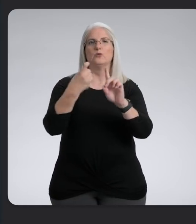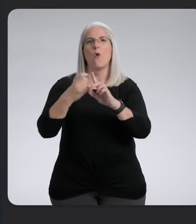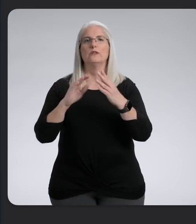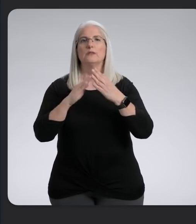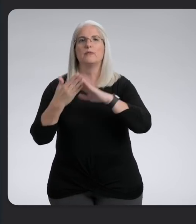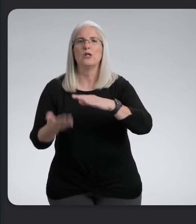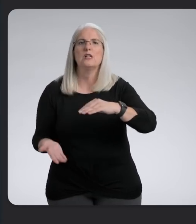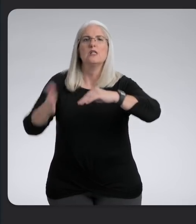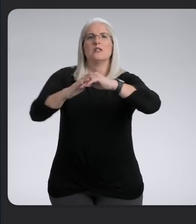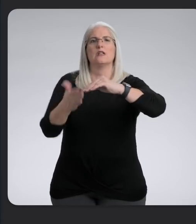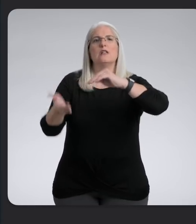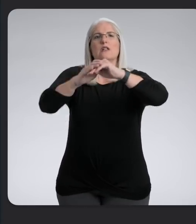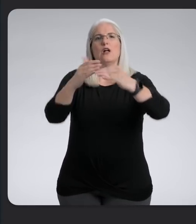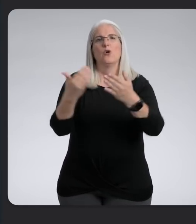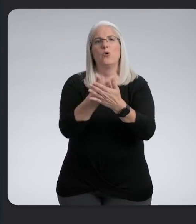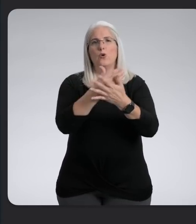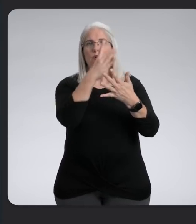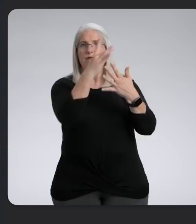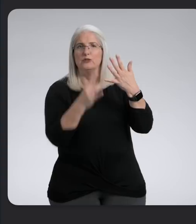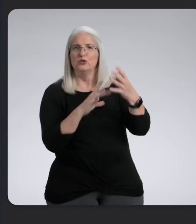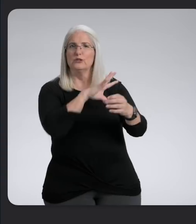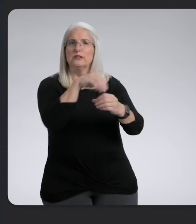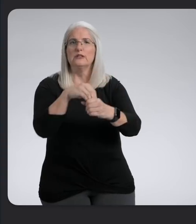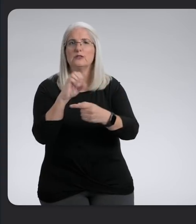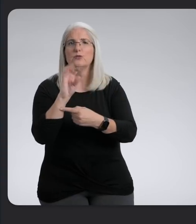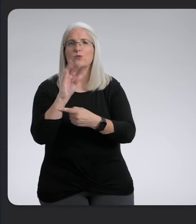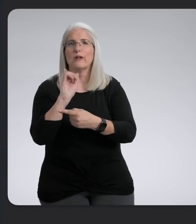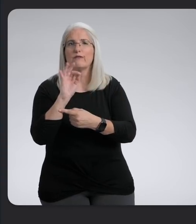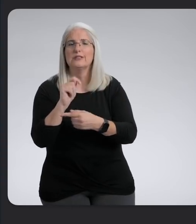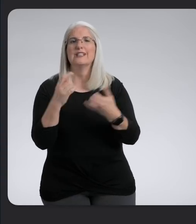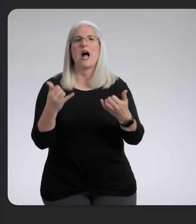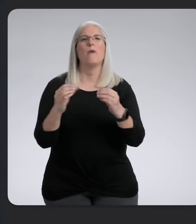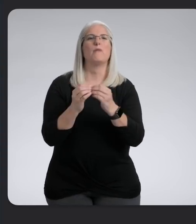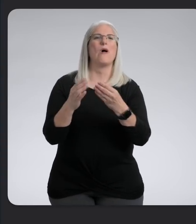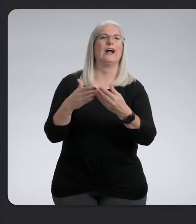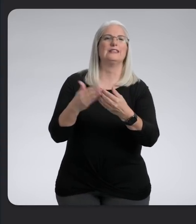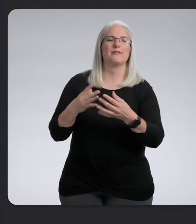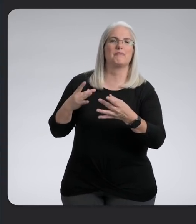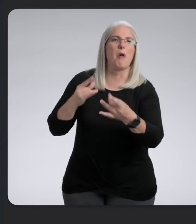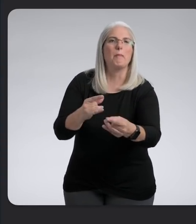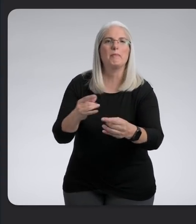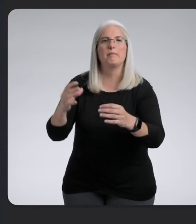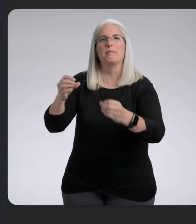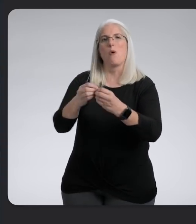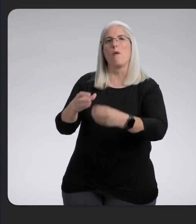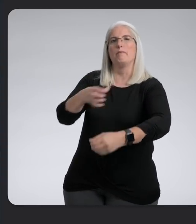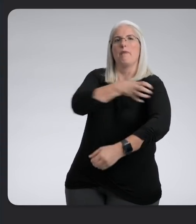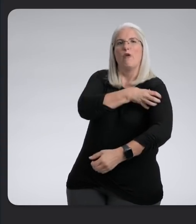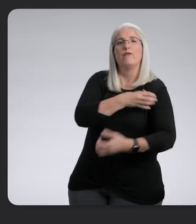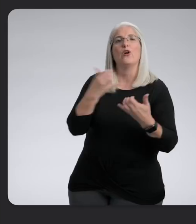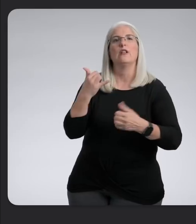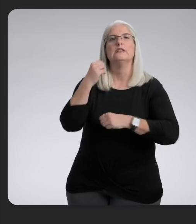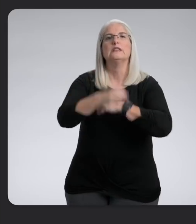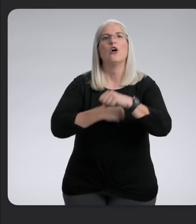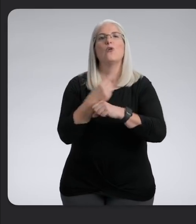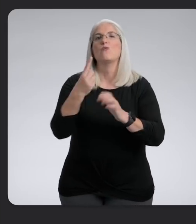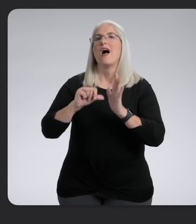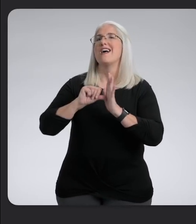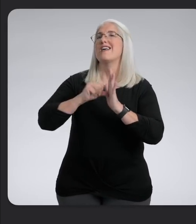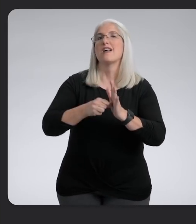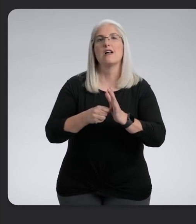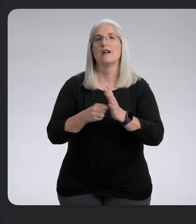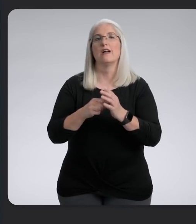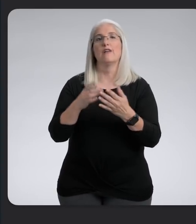make Swift easier and more powerful. And this year, one of the biggest features we're building into Swift is